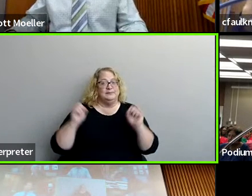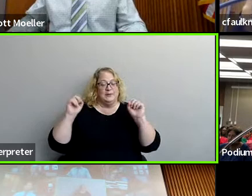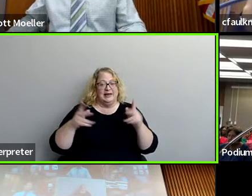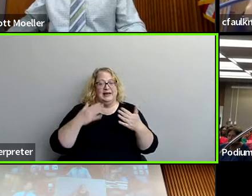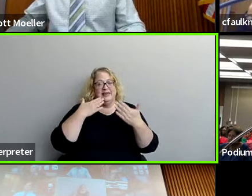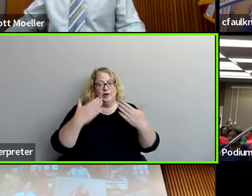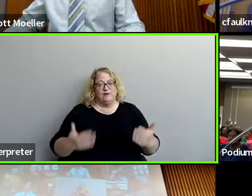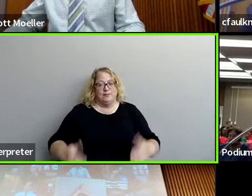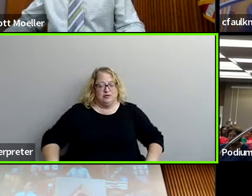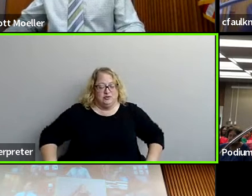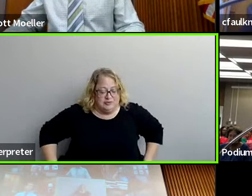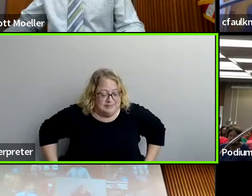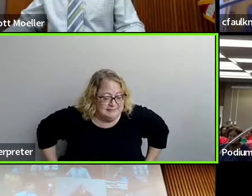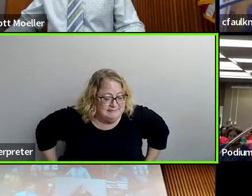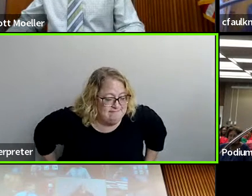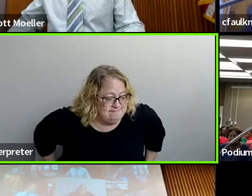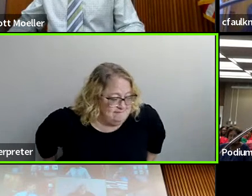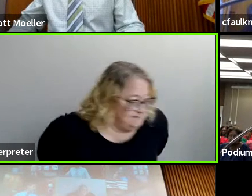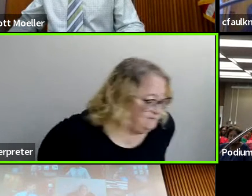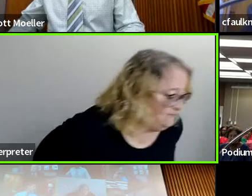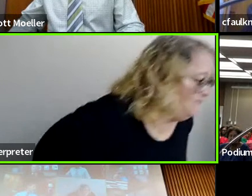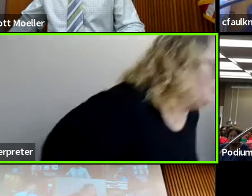Okay, thank you very much.